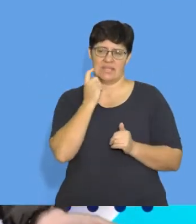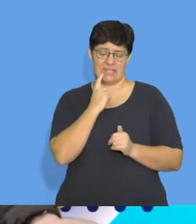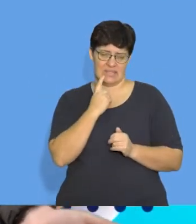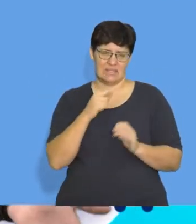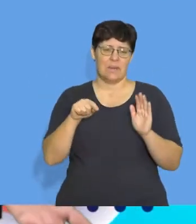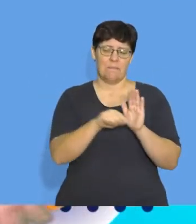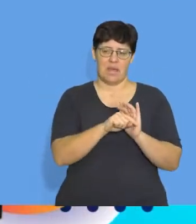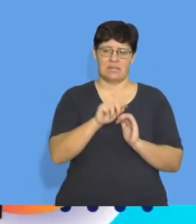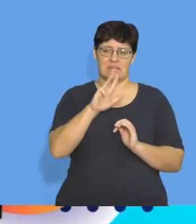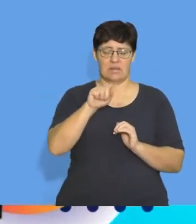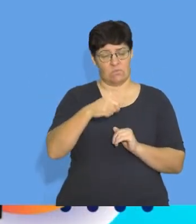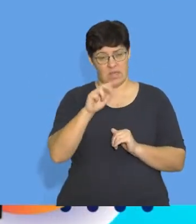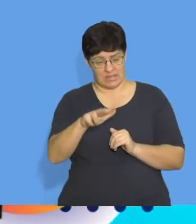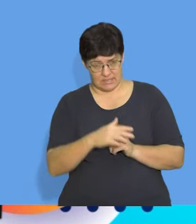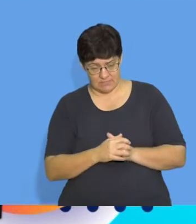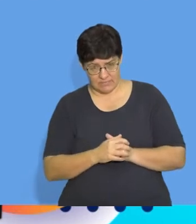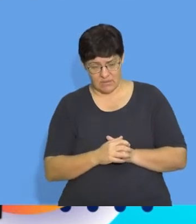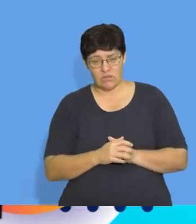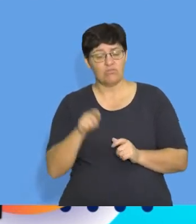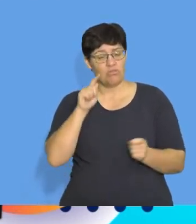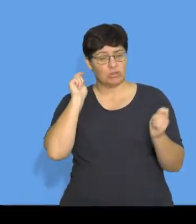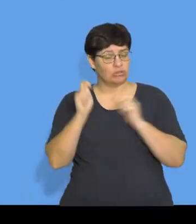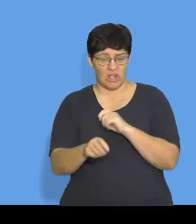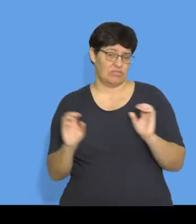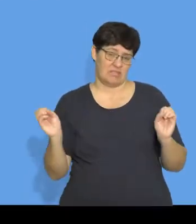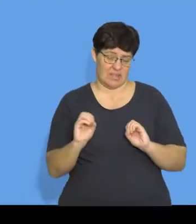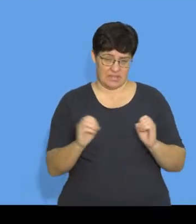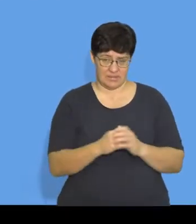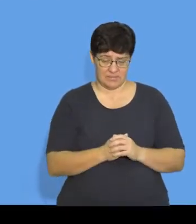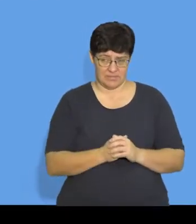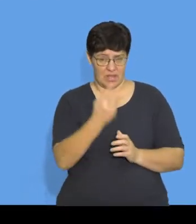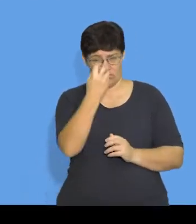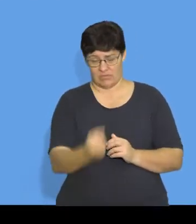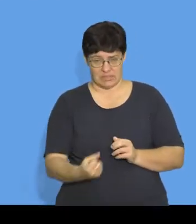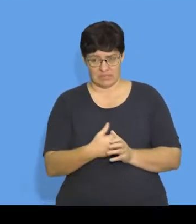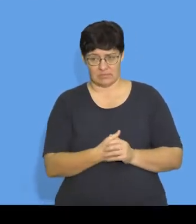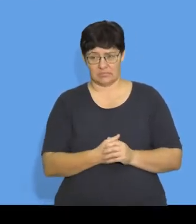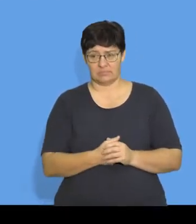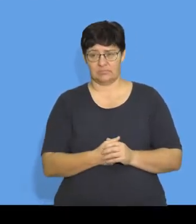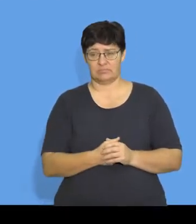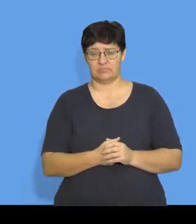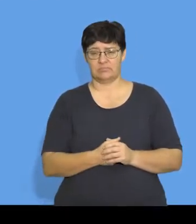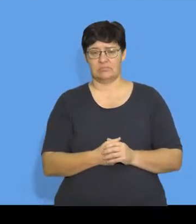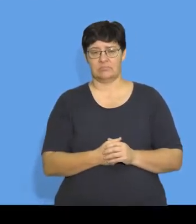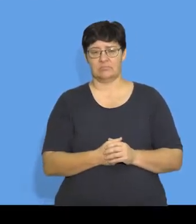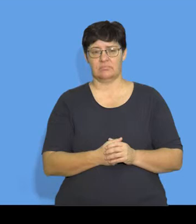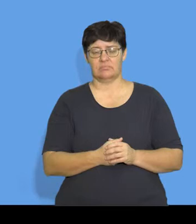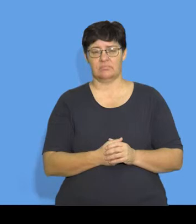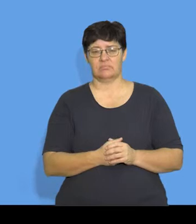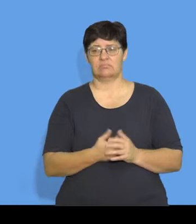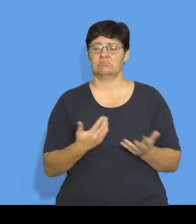to change, no matter what the motion of the object is, okay? Then, of course, we can